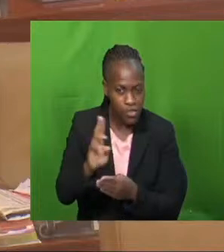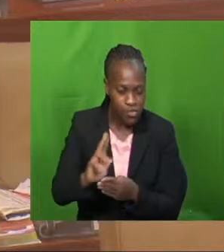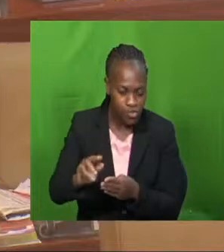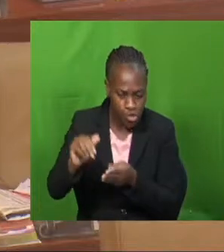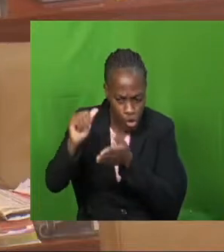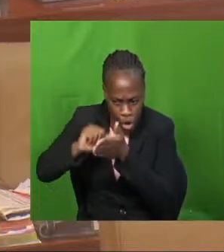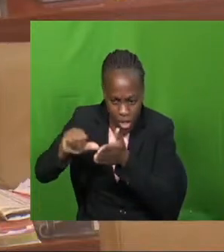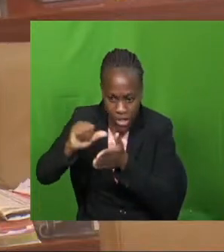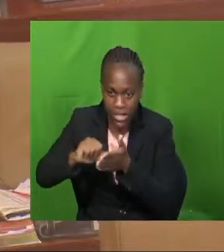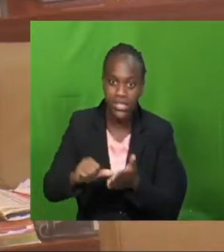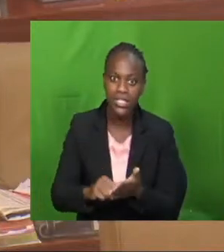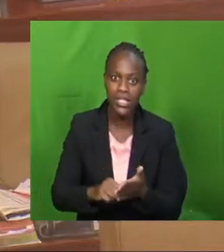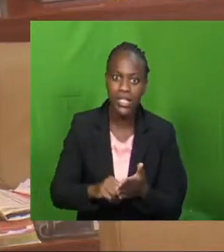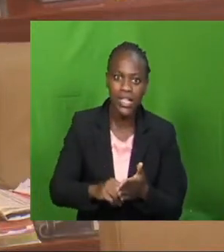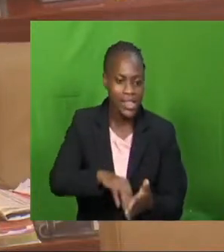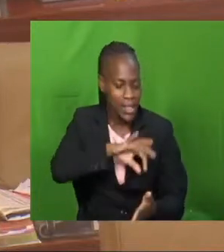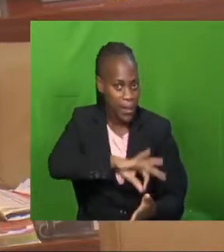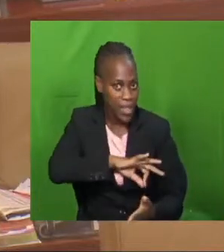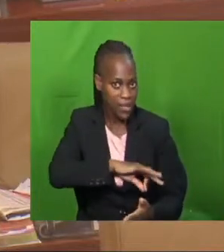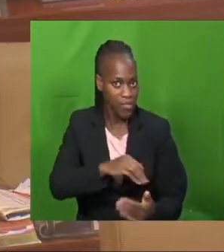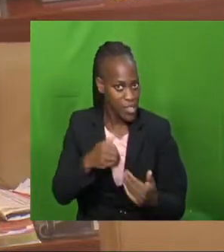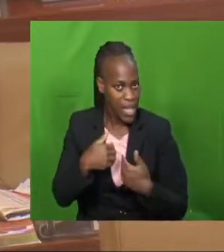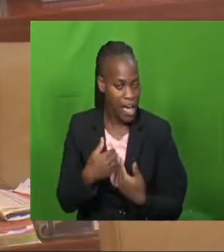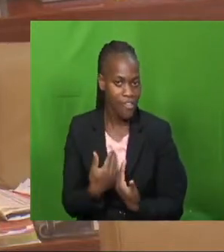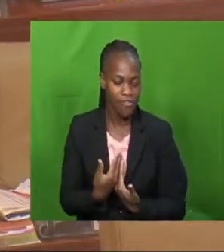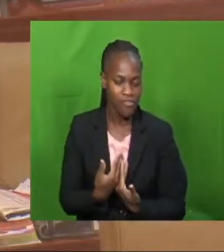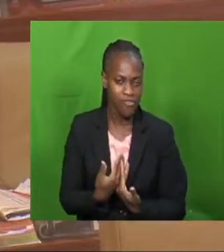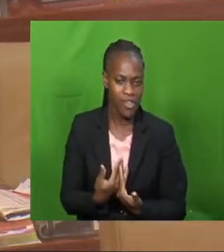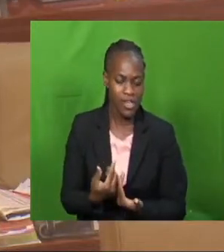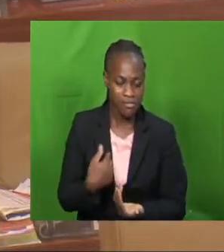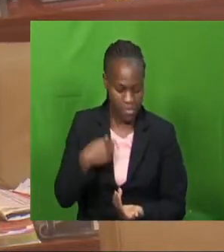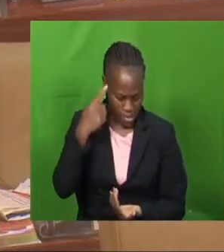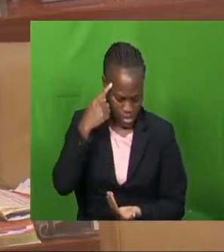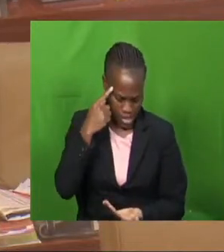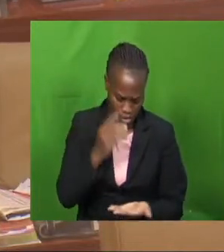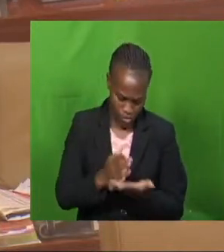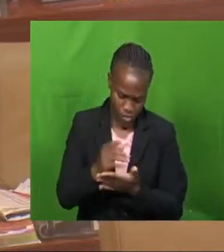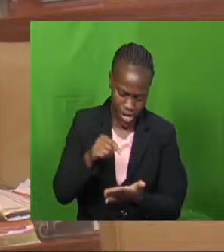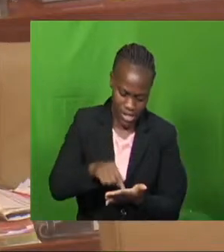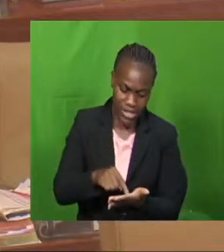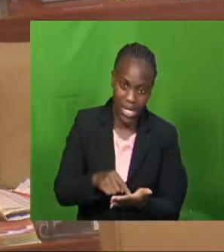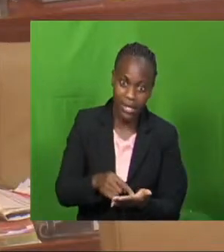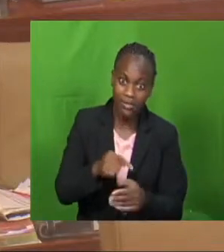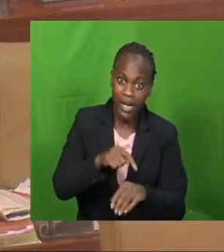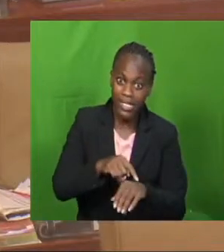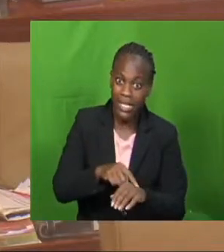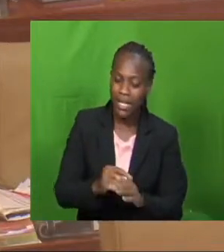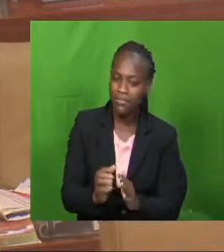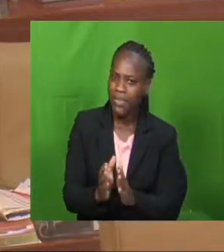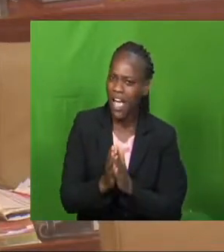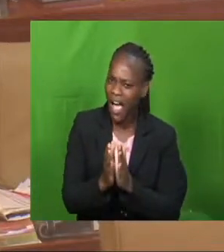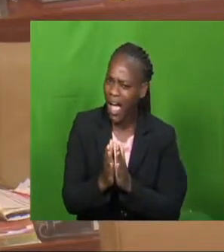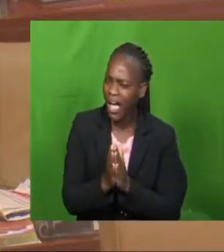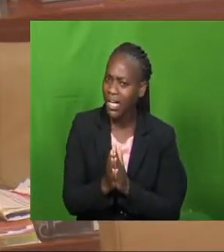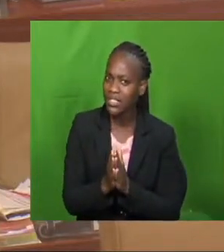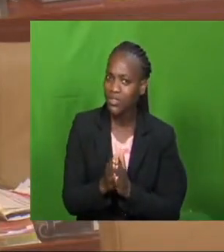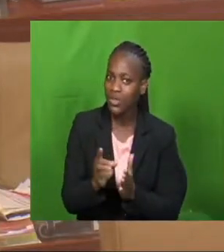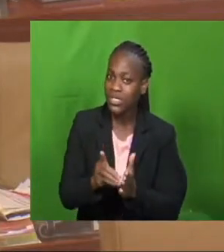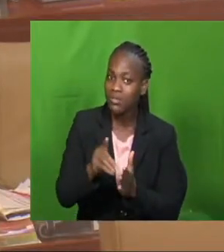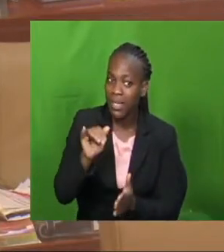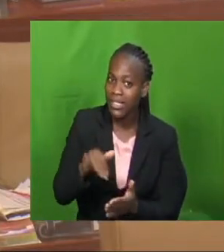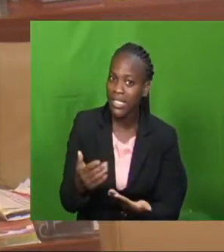insisting that before reports are presented, the committees should have received the value for money